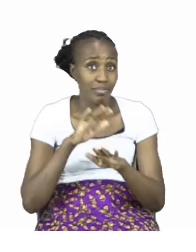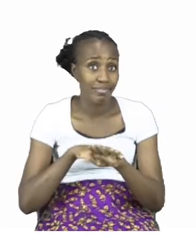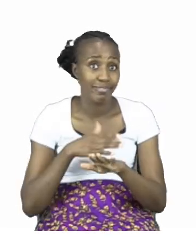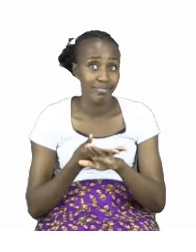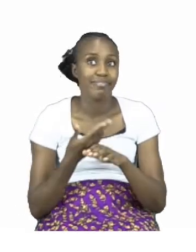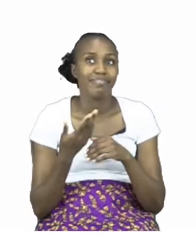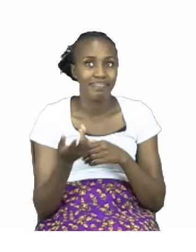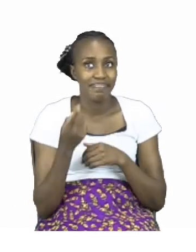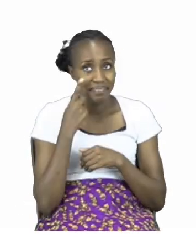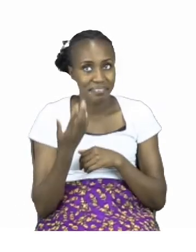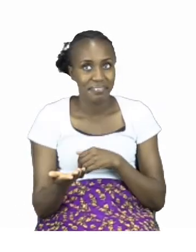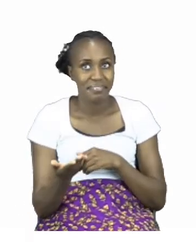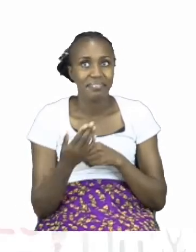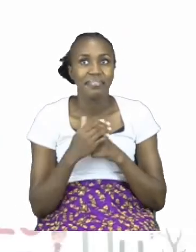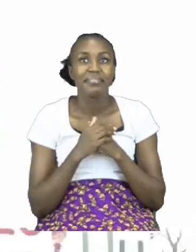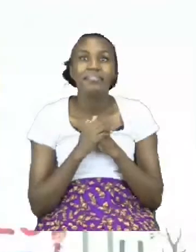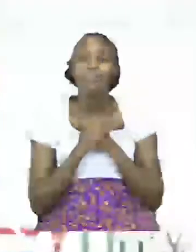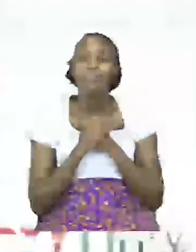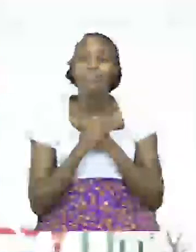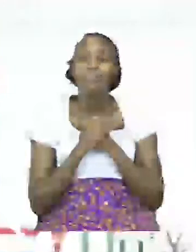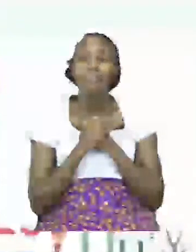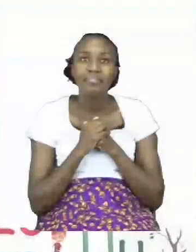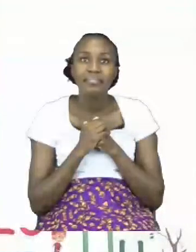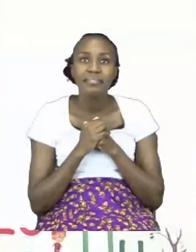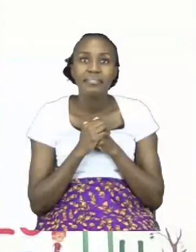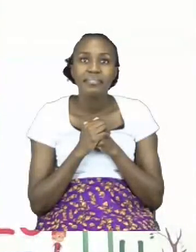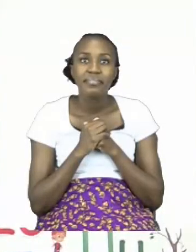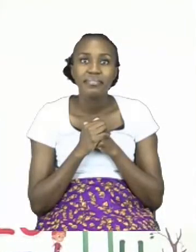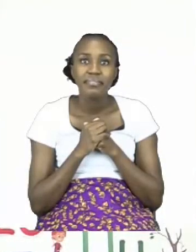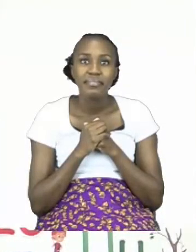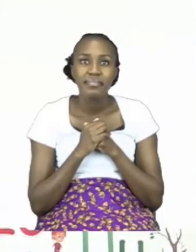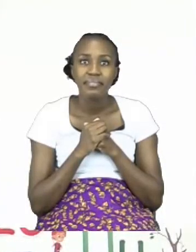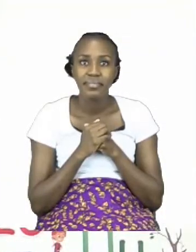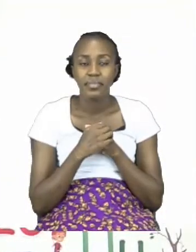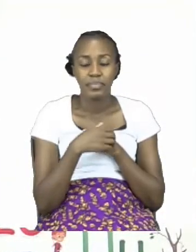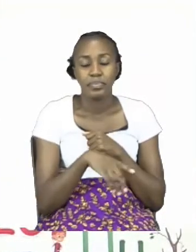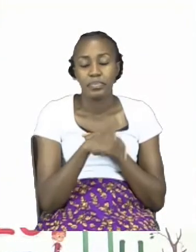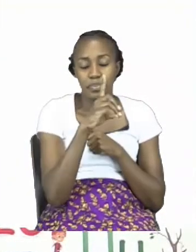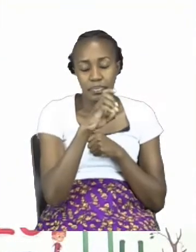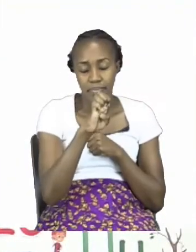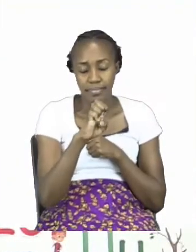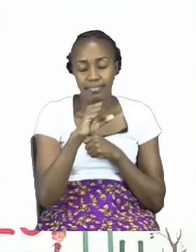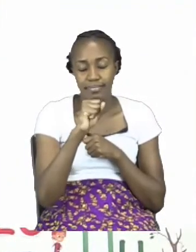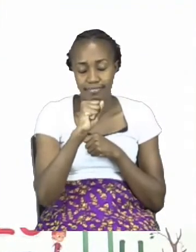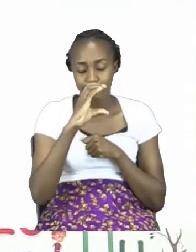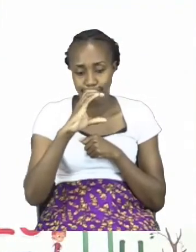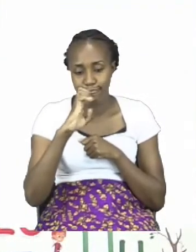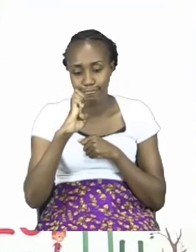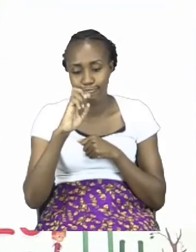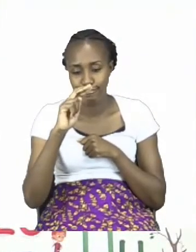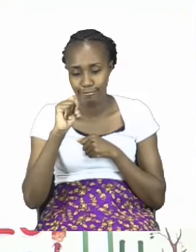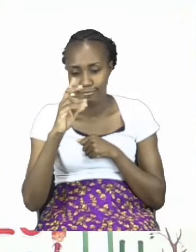So let's take a look at the board. Now remember, descending means from the